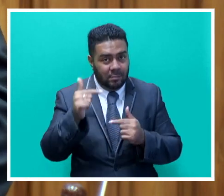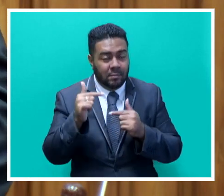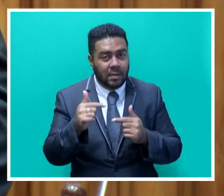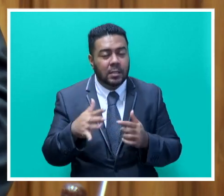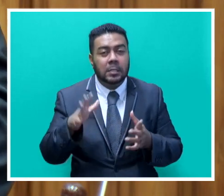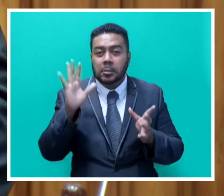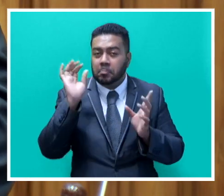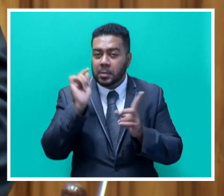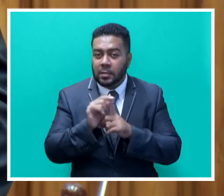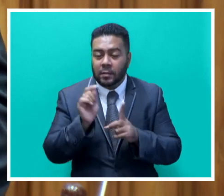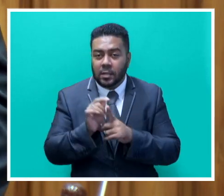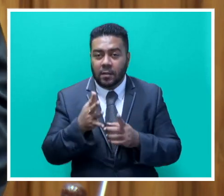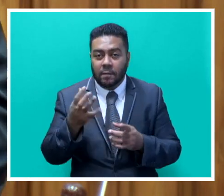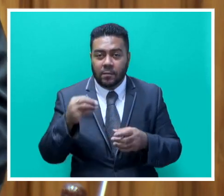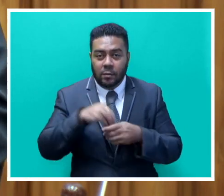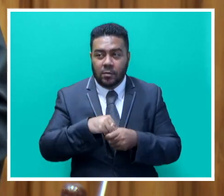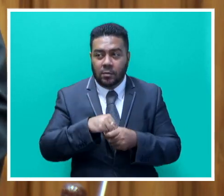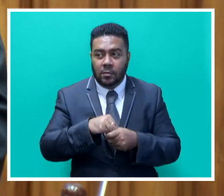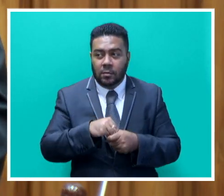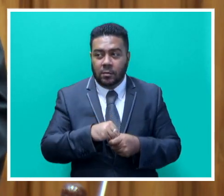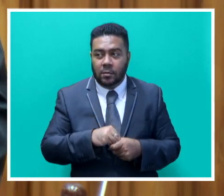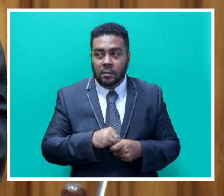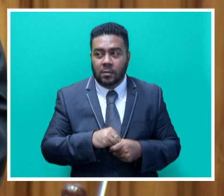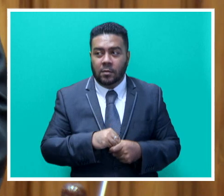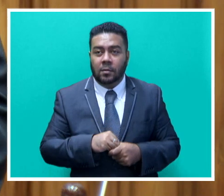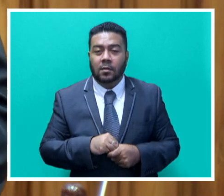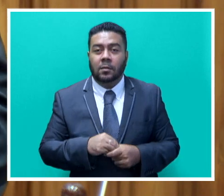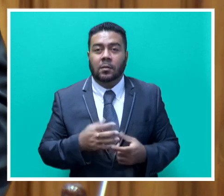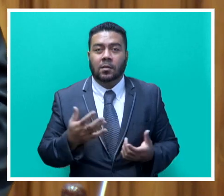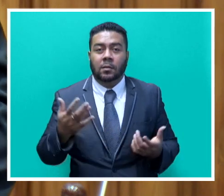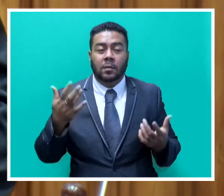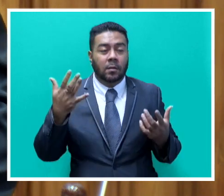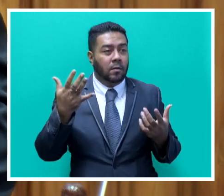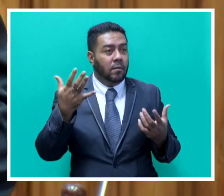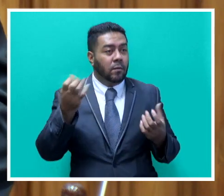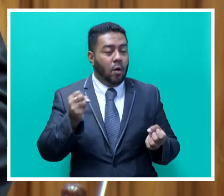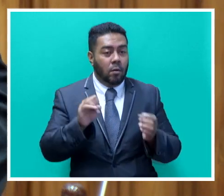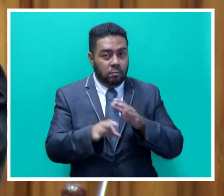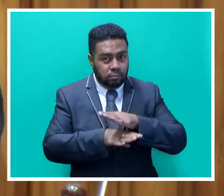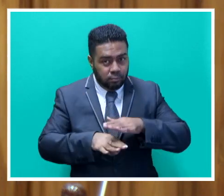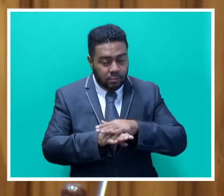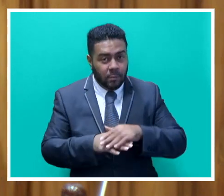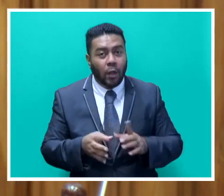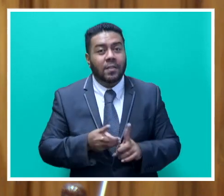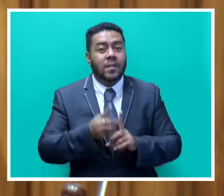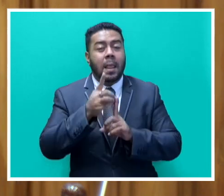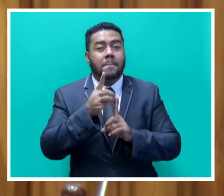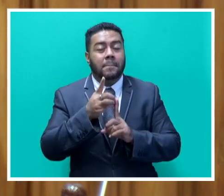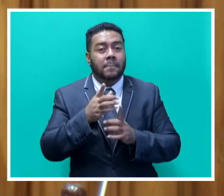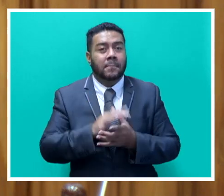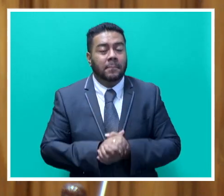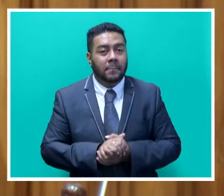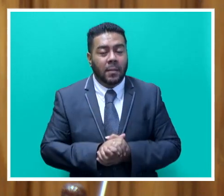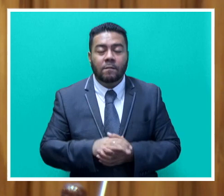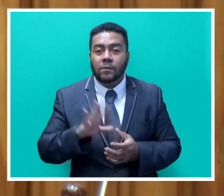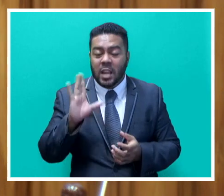on whether the patient or any of their contacts have had any pre-existing medical conditions which makes them vulnerable or developing severe conditions should